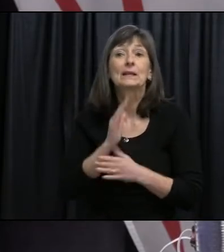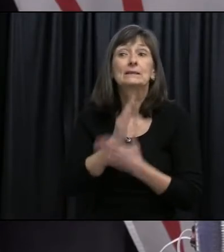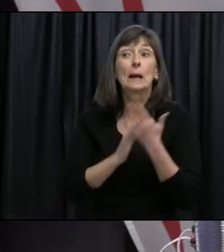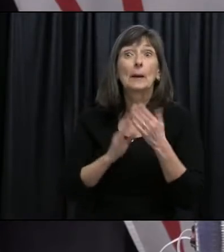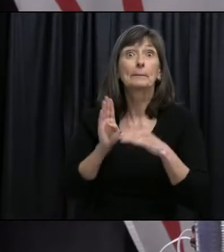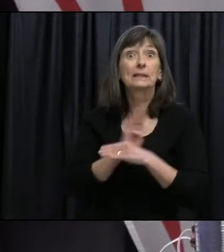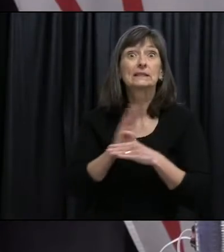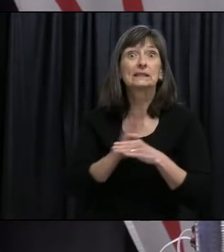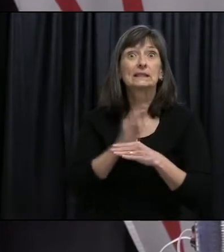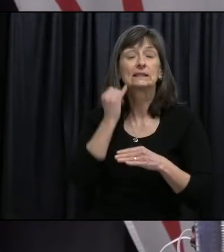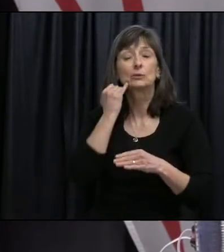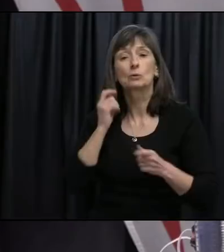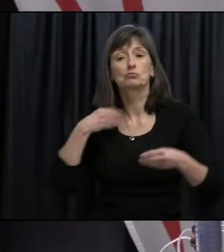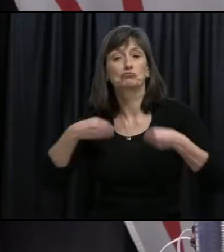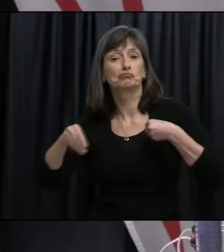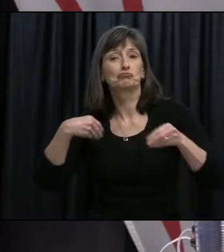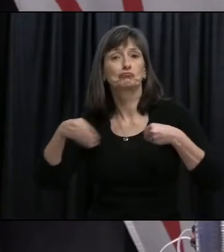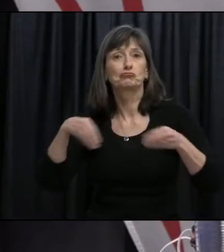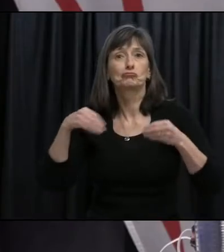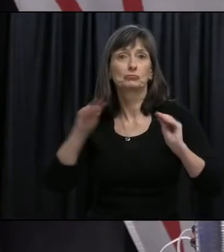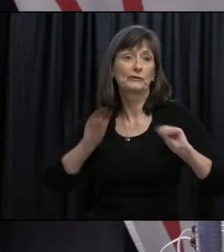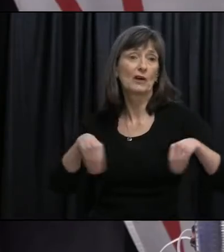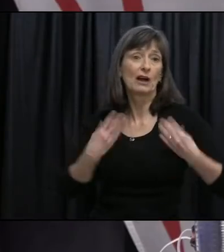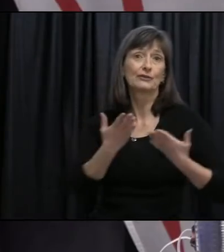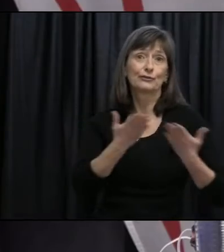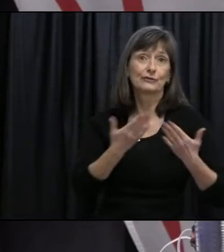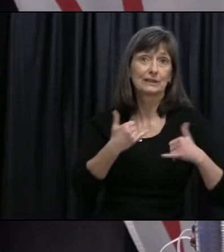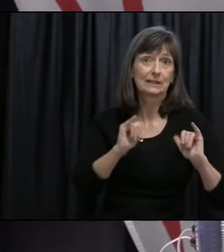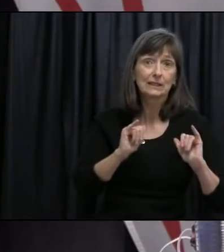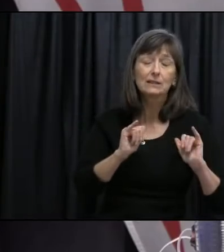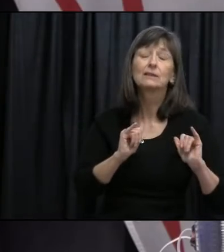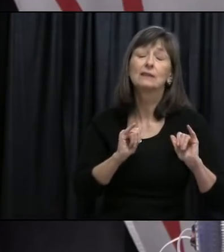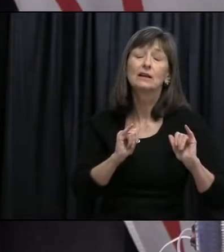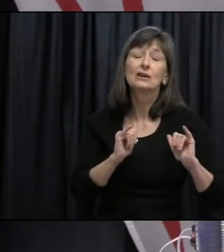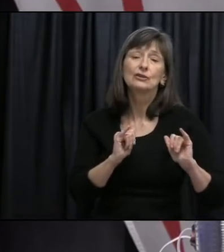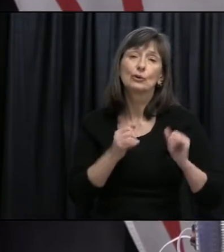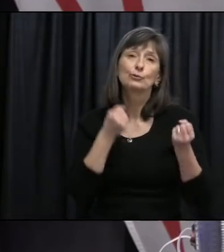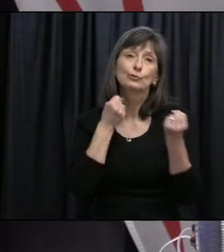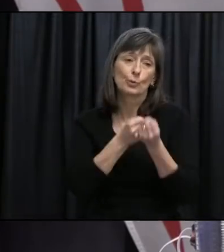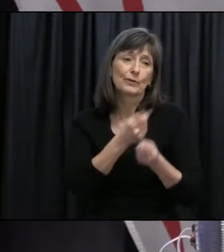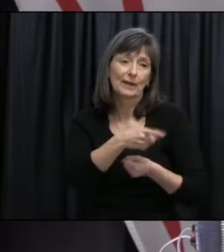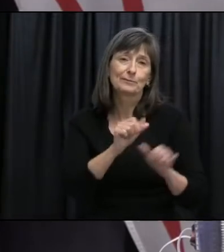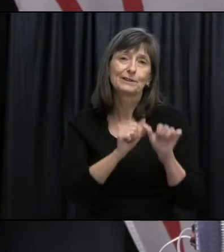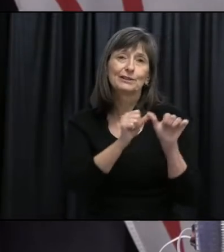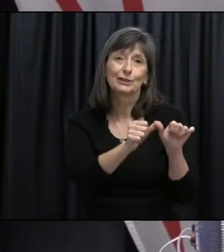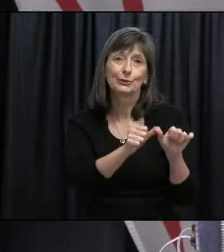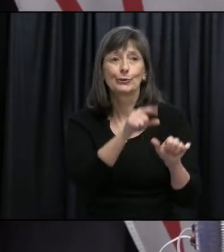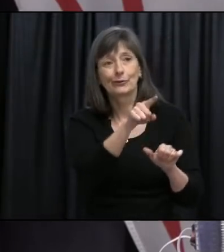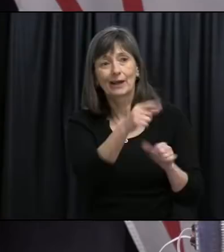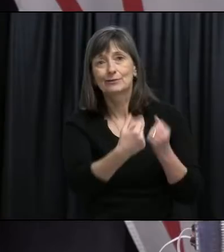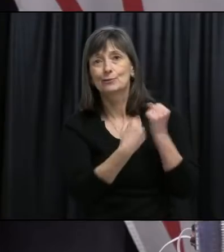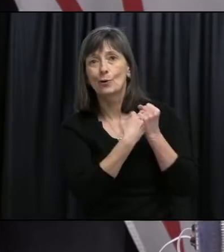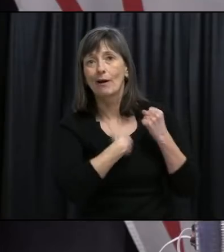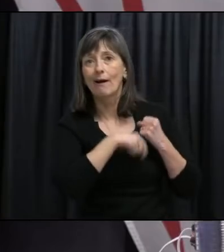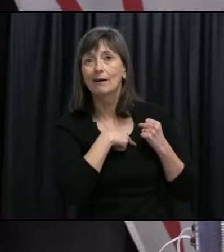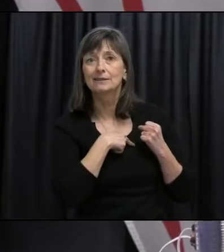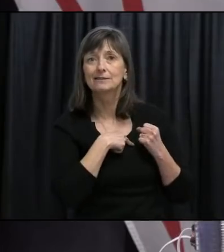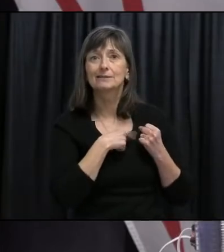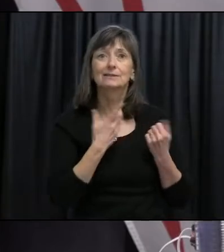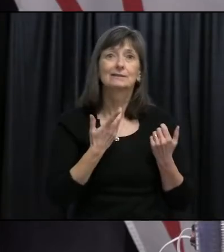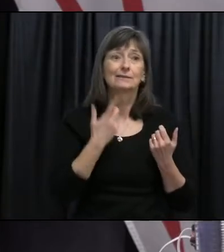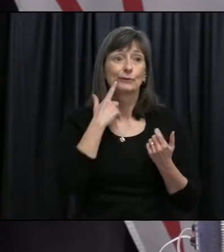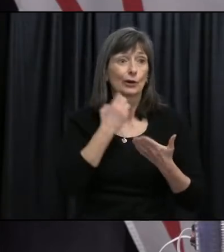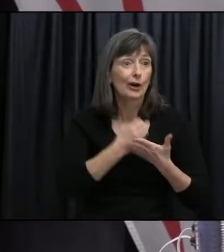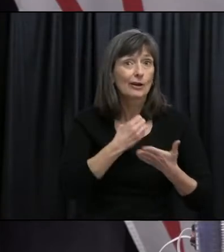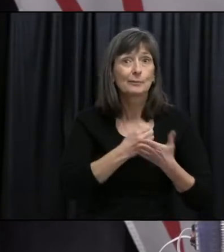adapted in order to provide services in these levels, and I think it's important that we all support them. They've supported us in many ways in the past, whether it's through